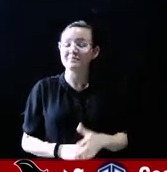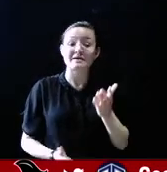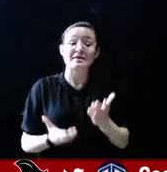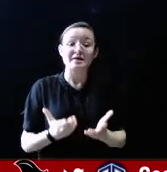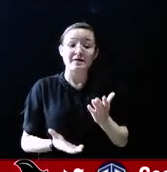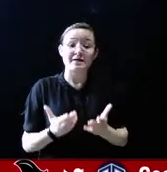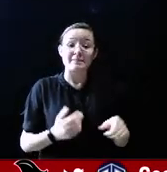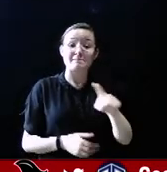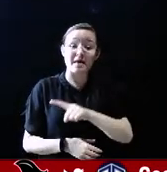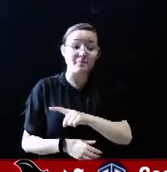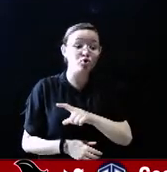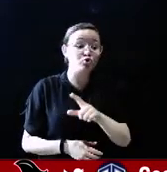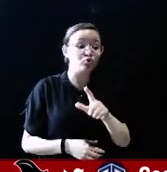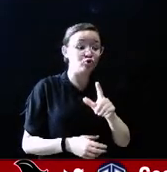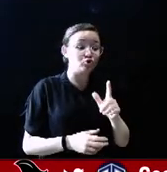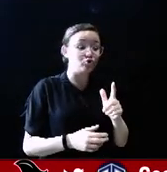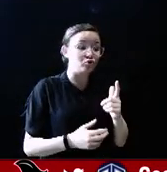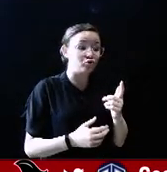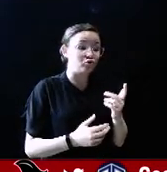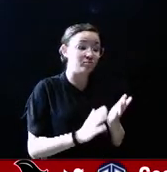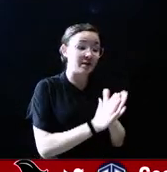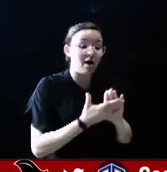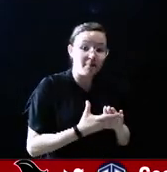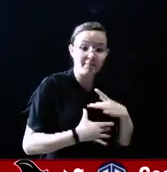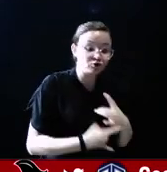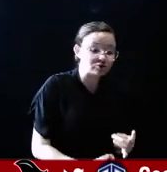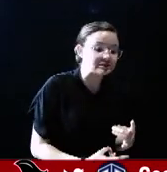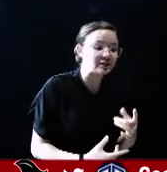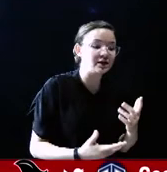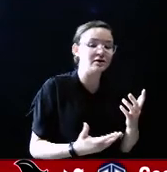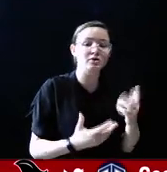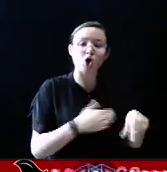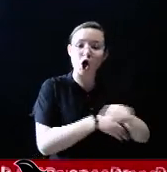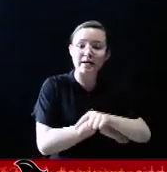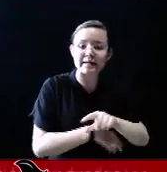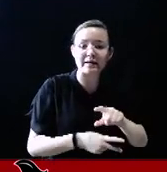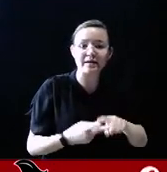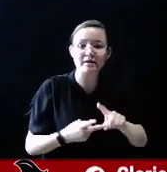Maybe you've developed interest in or taken up old routines like gardening,